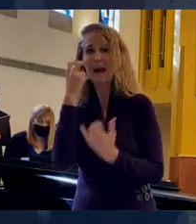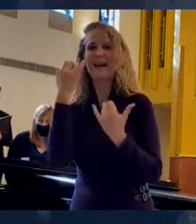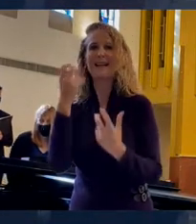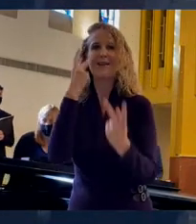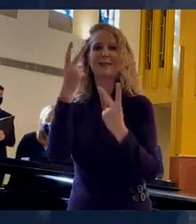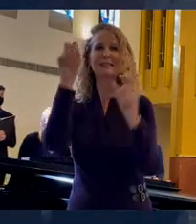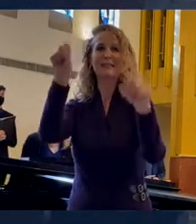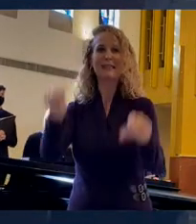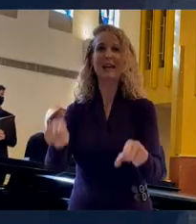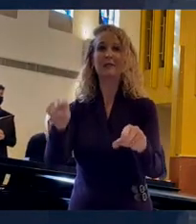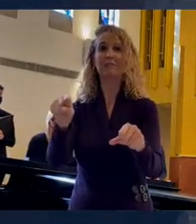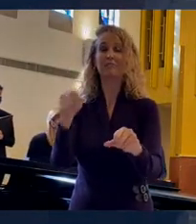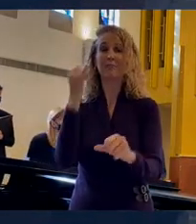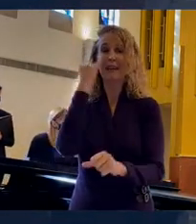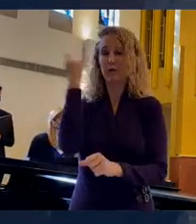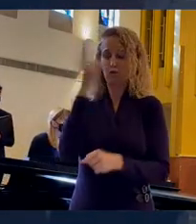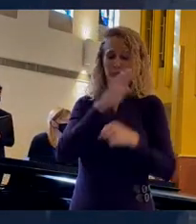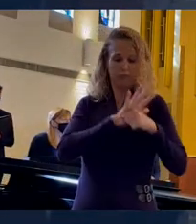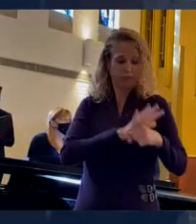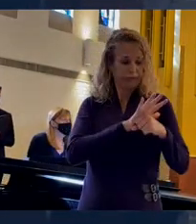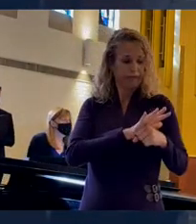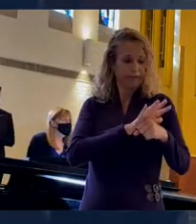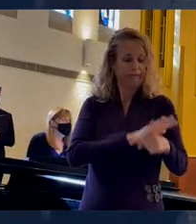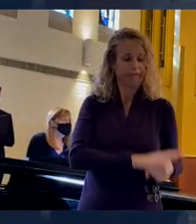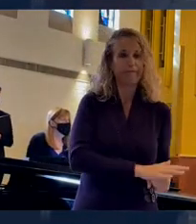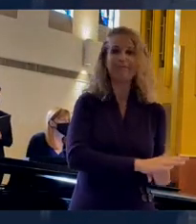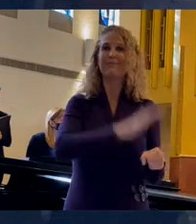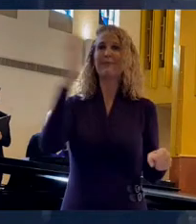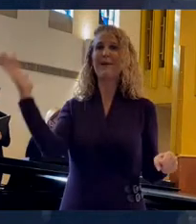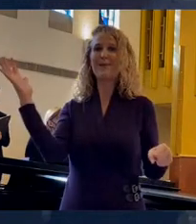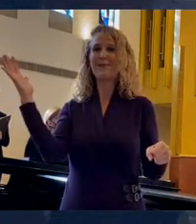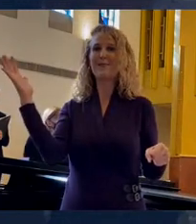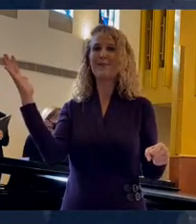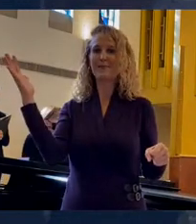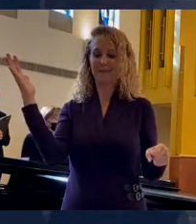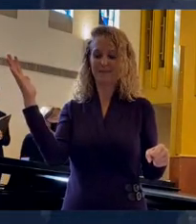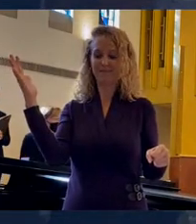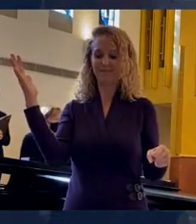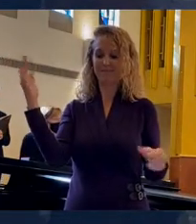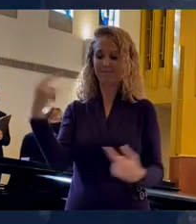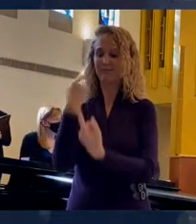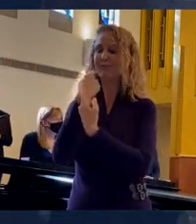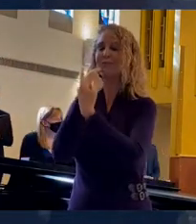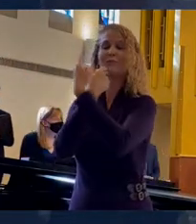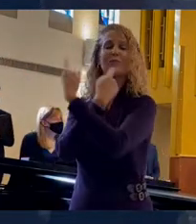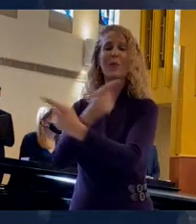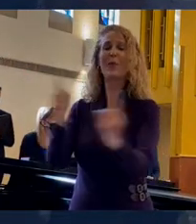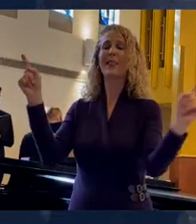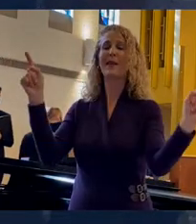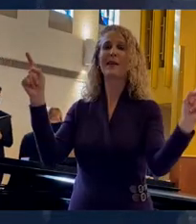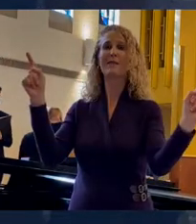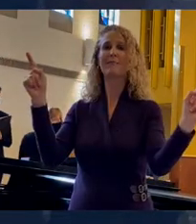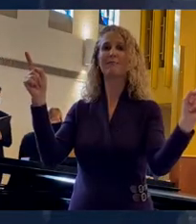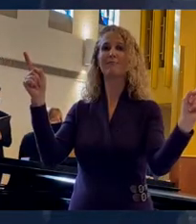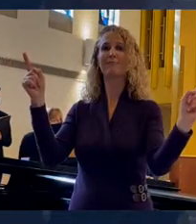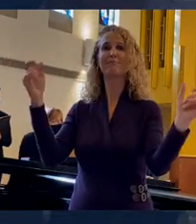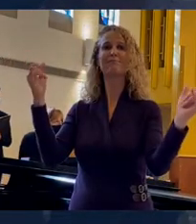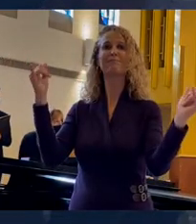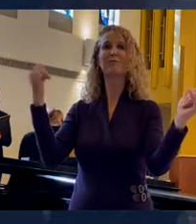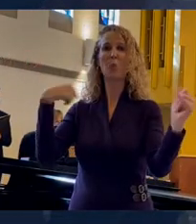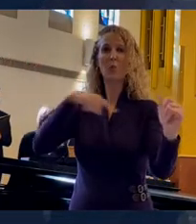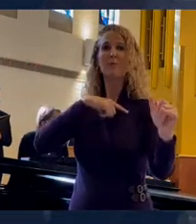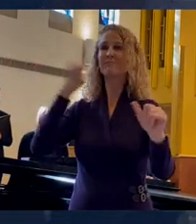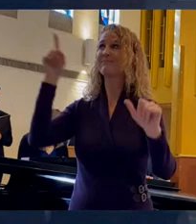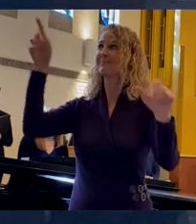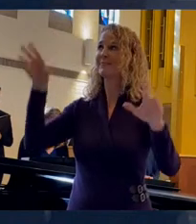blind, to let the oppressed go free, and to proclaim a year acceptable to